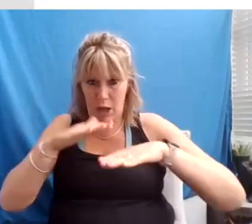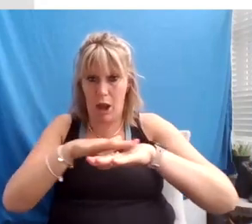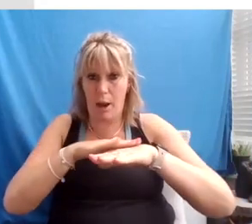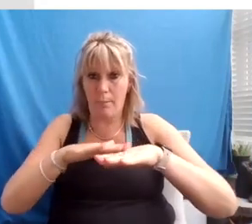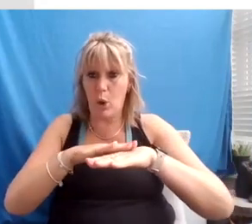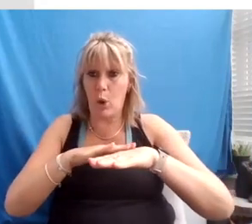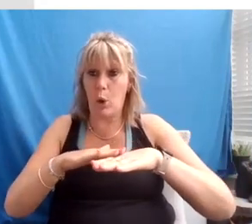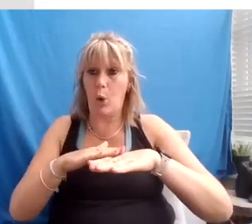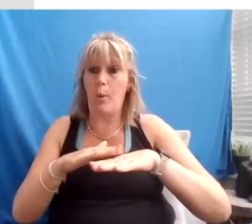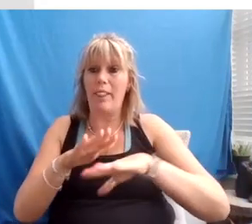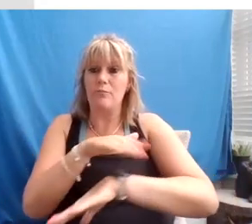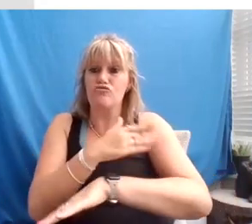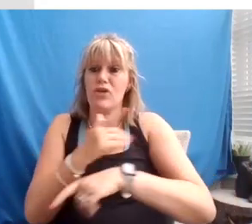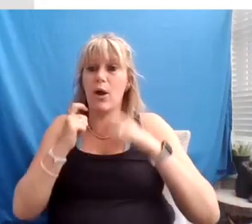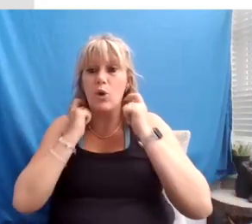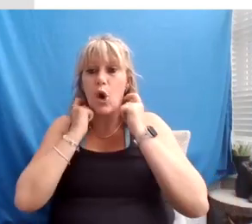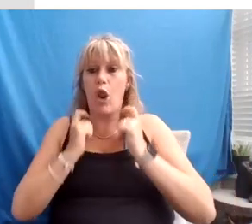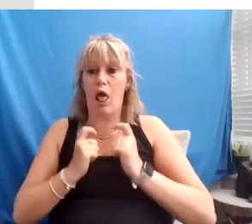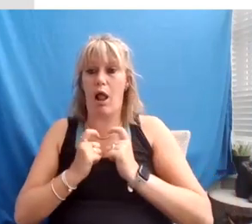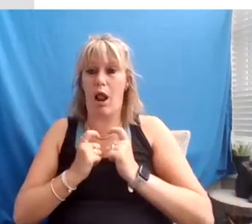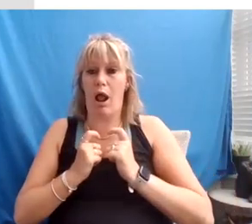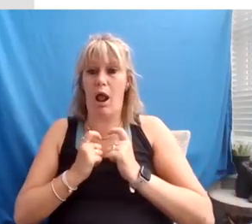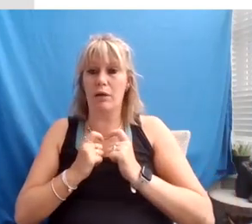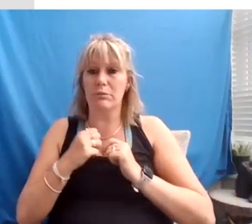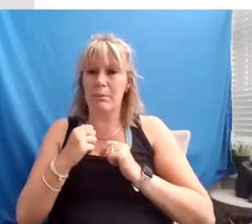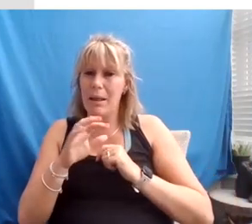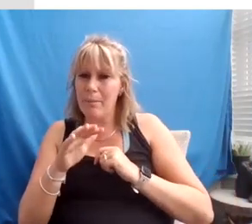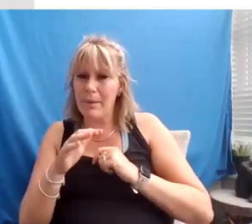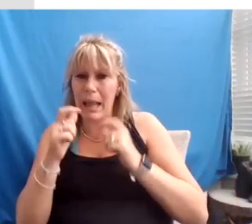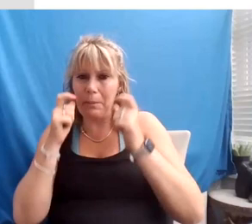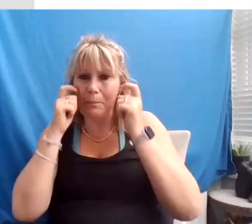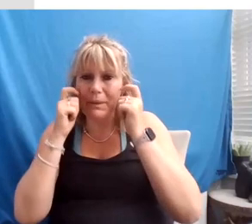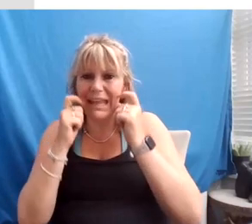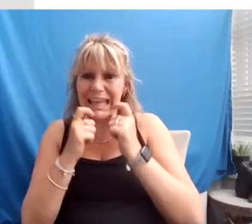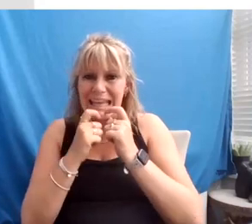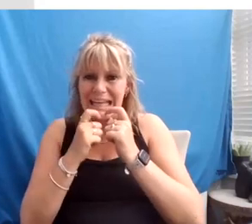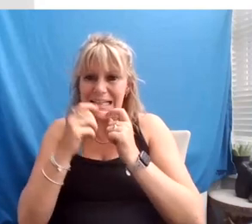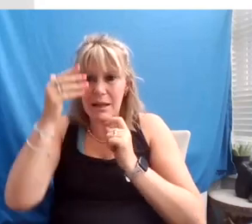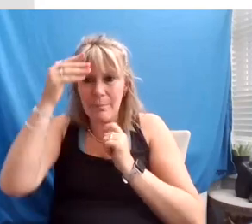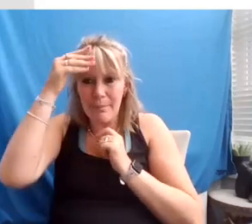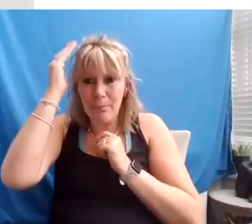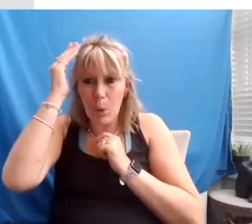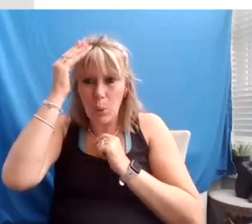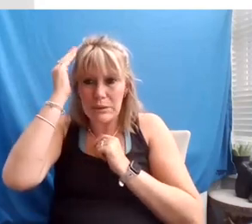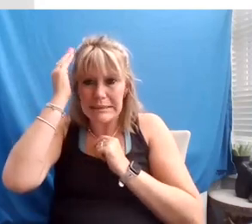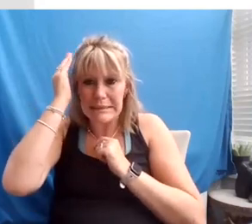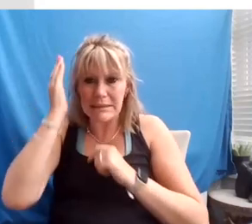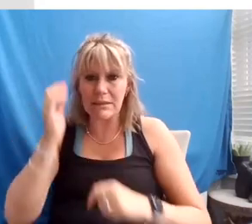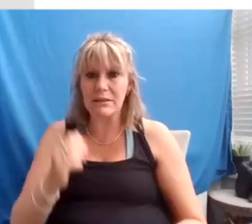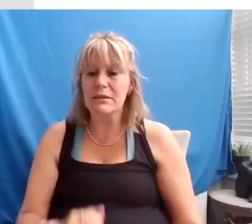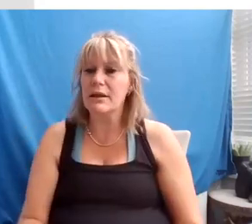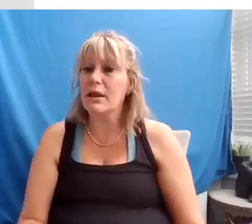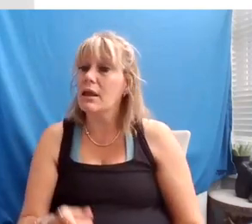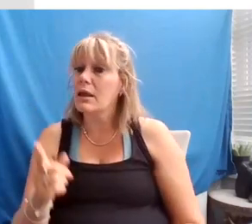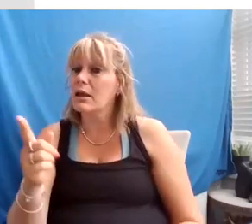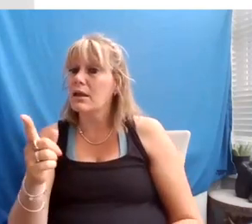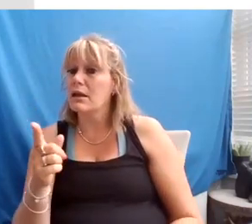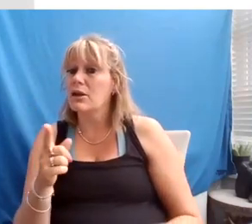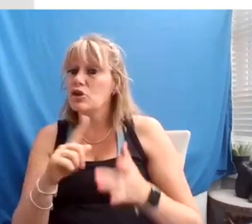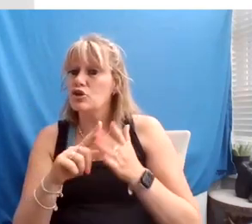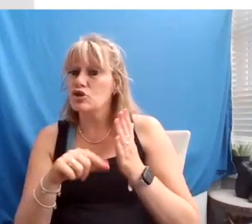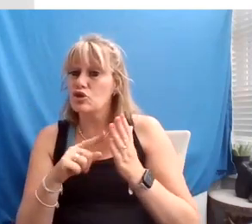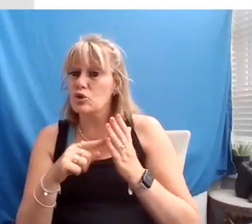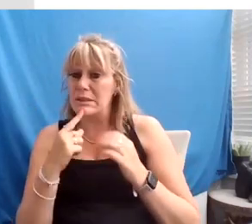collar. And he seems to have a beard and maybe be balding. Yeah, I mean, to me, this is my age as